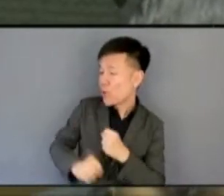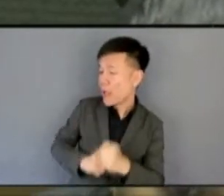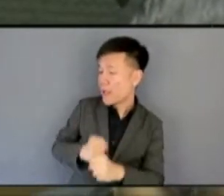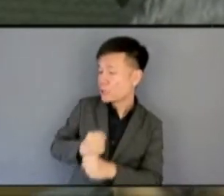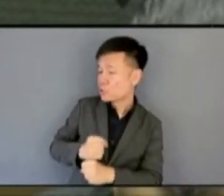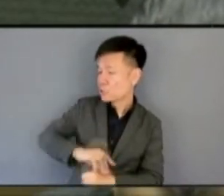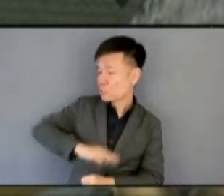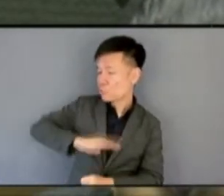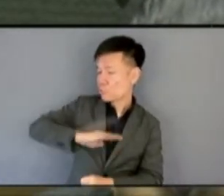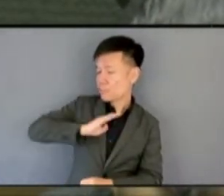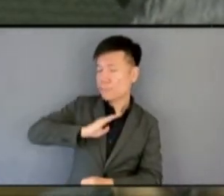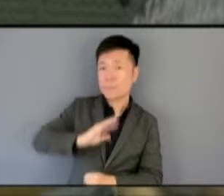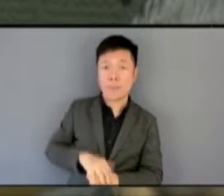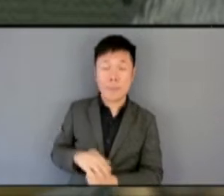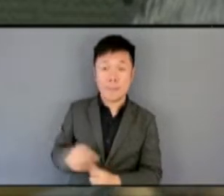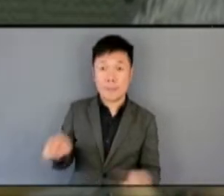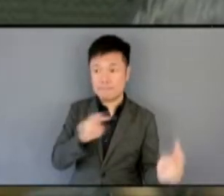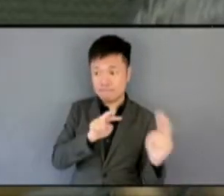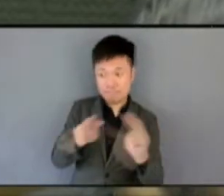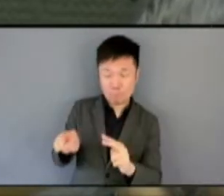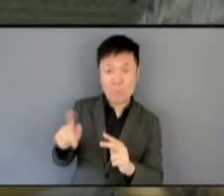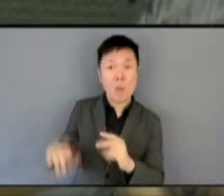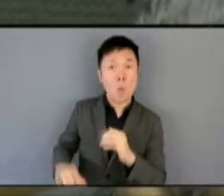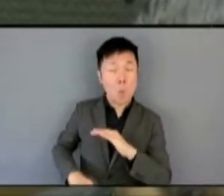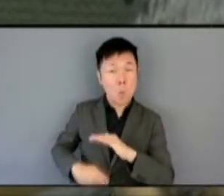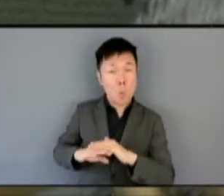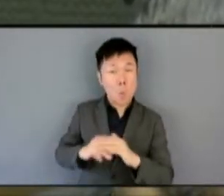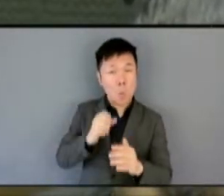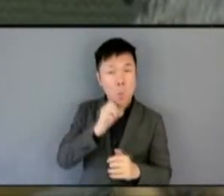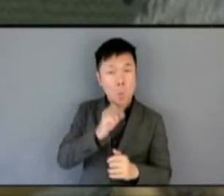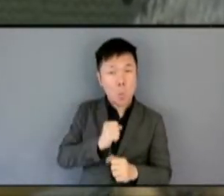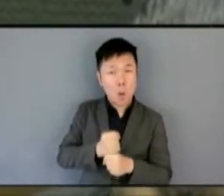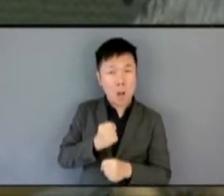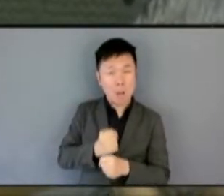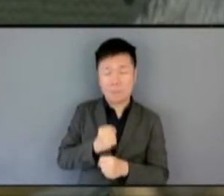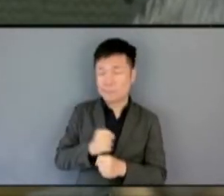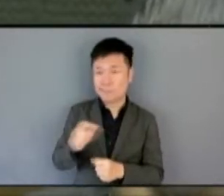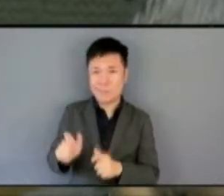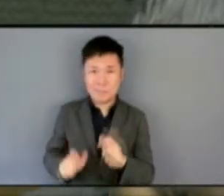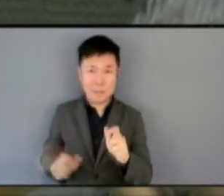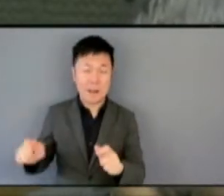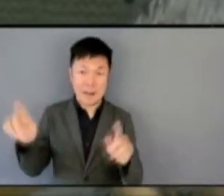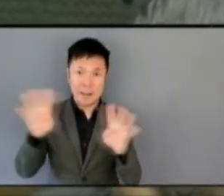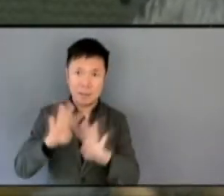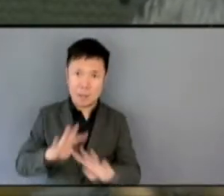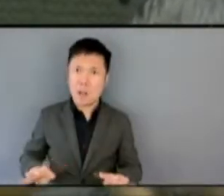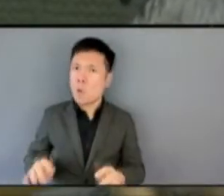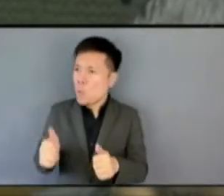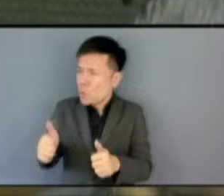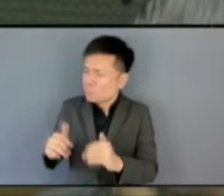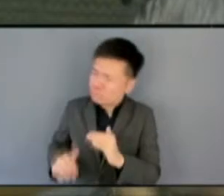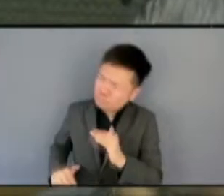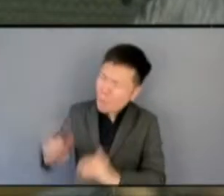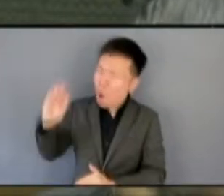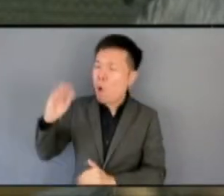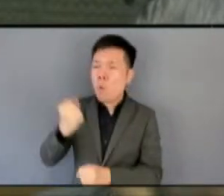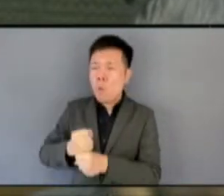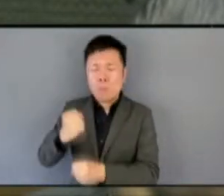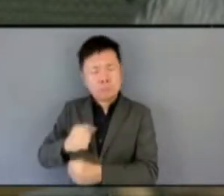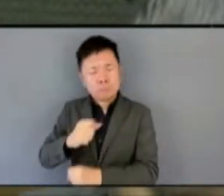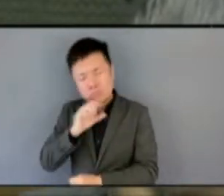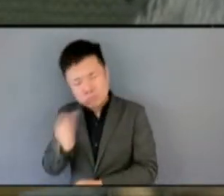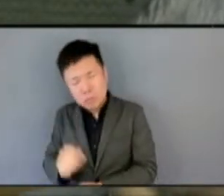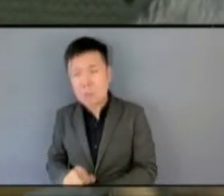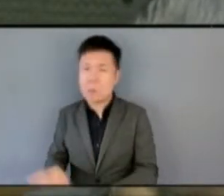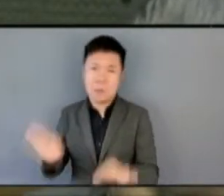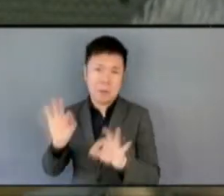showed that extended working life expectancy positively influences income per capita from 2020